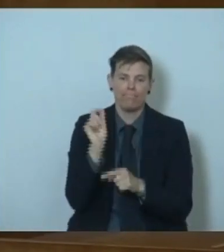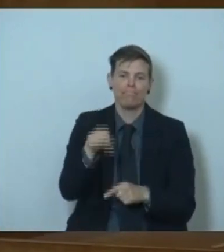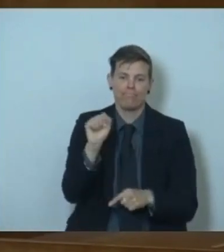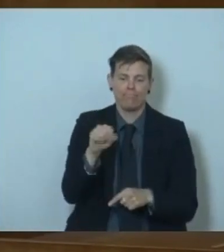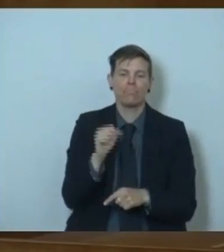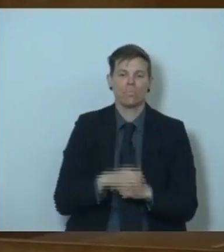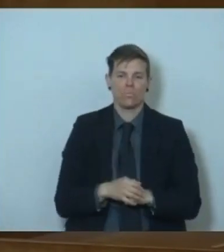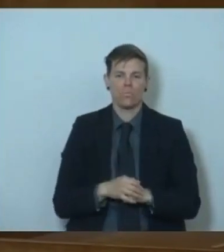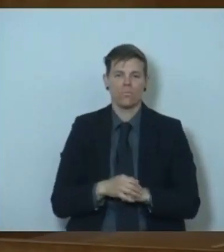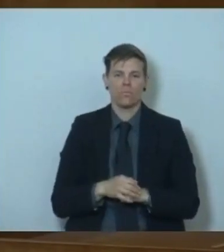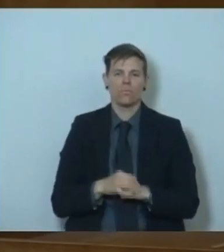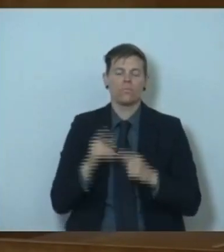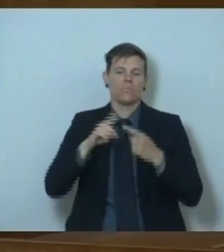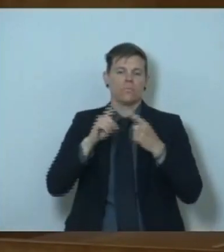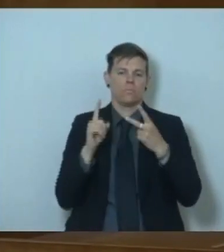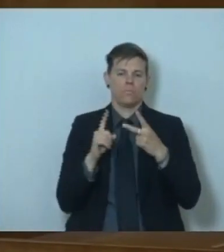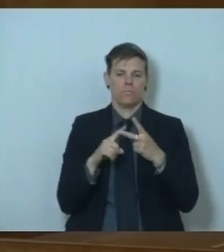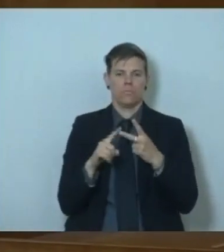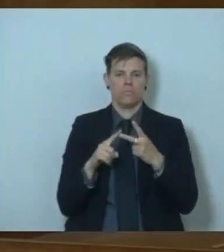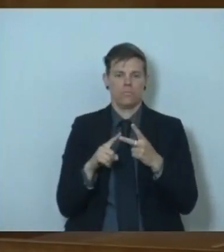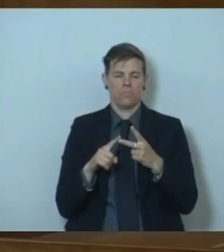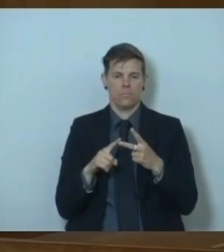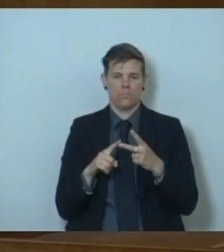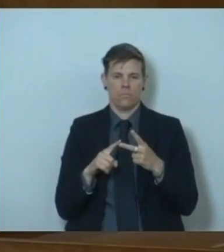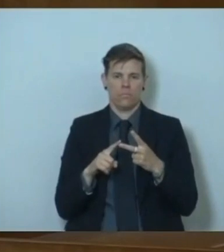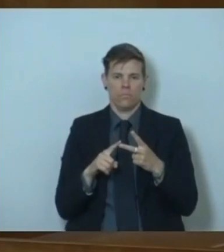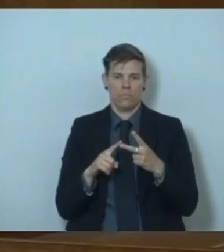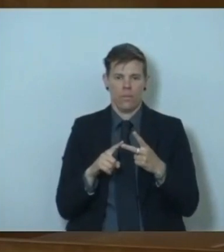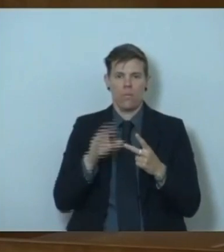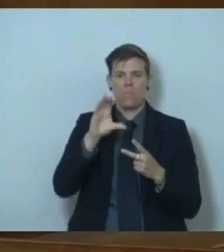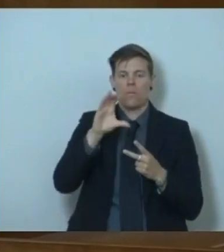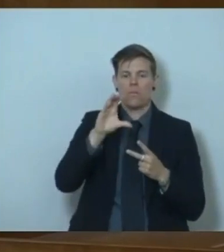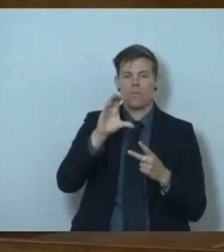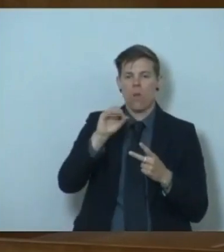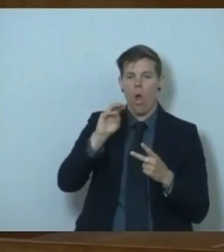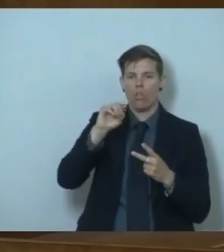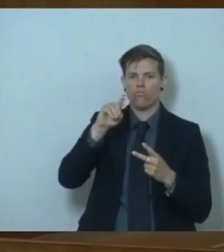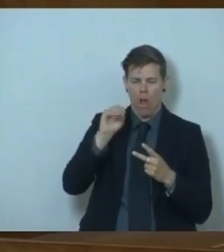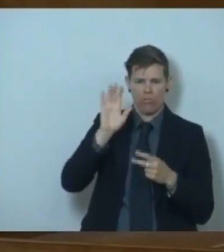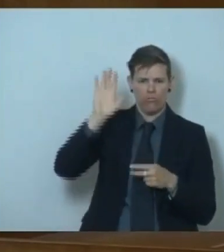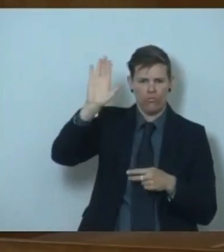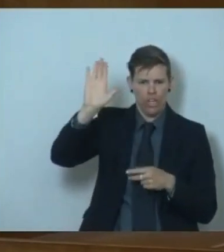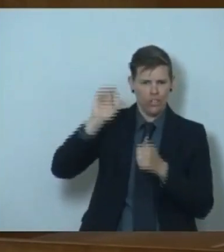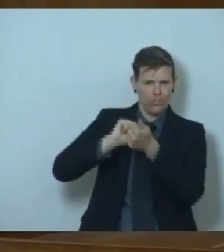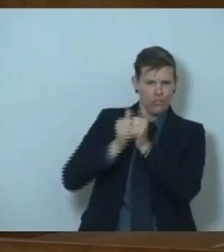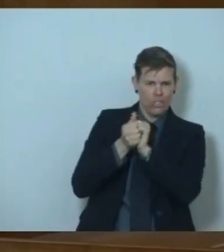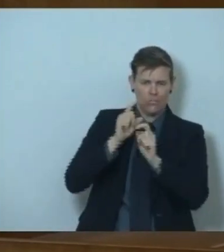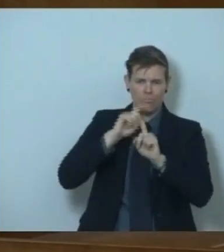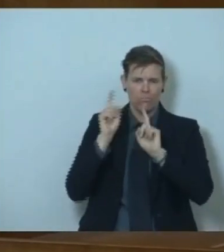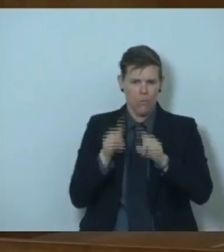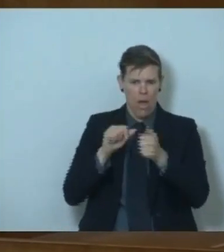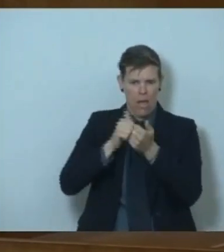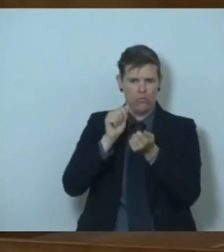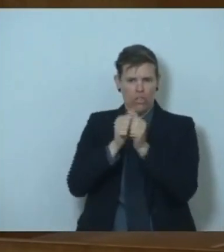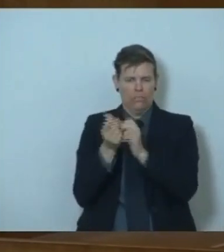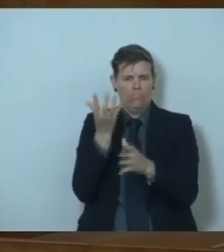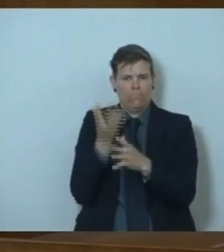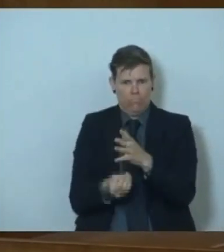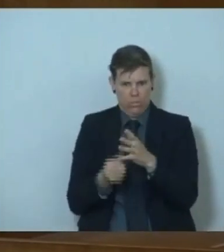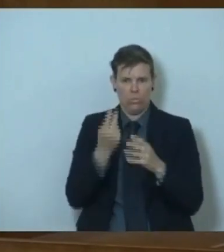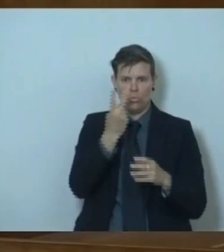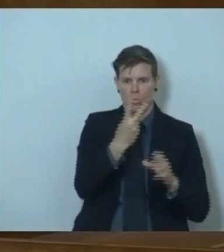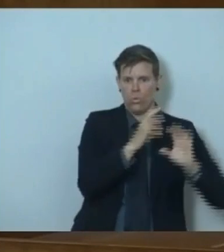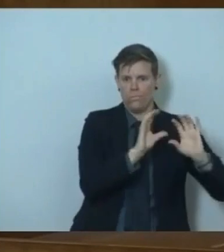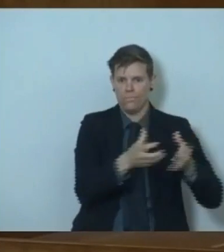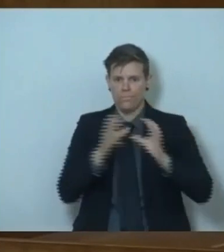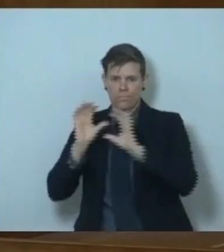how Colorado changed their COVID-19 mortality. There's a question about whether, and I've got a